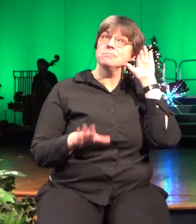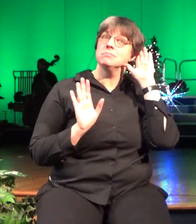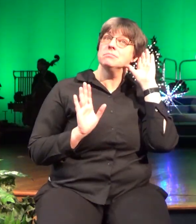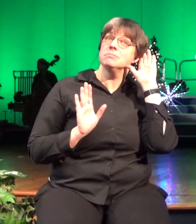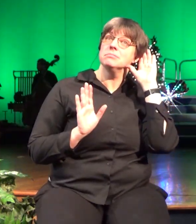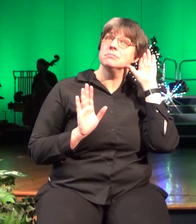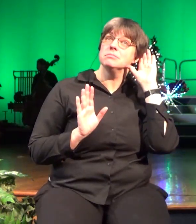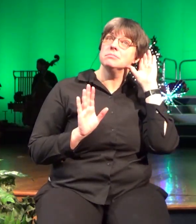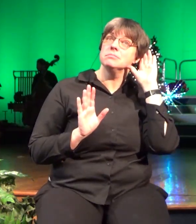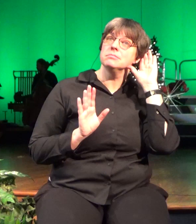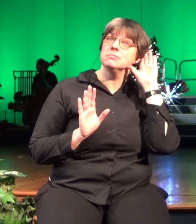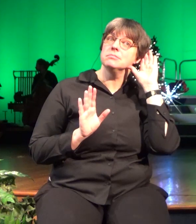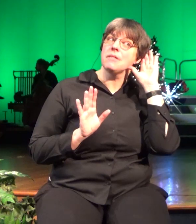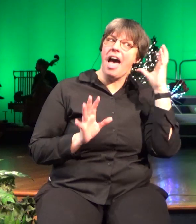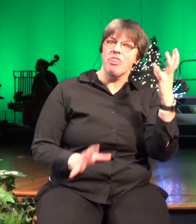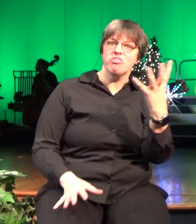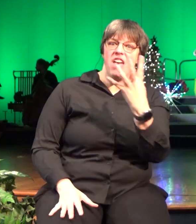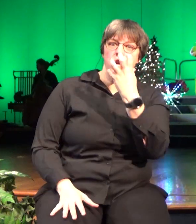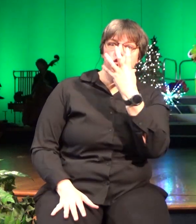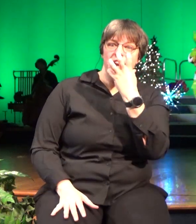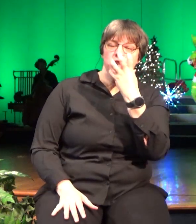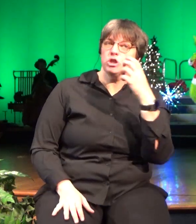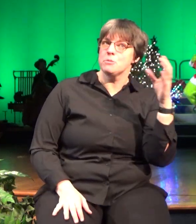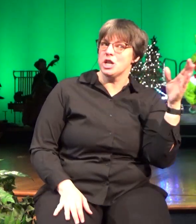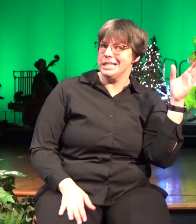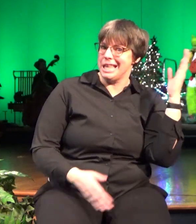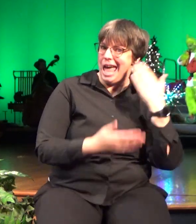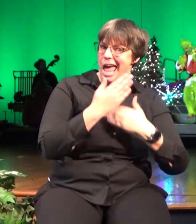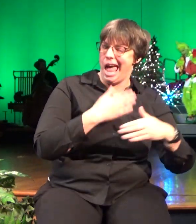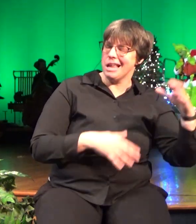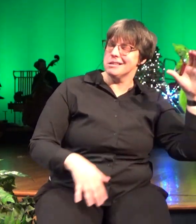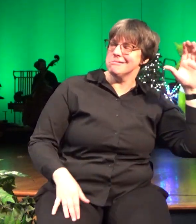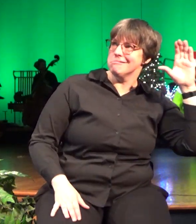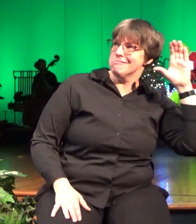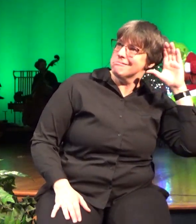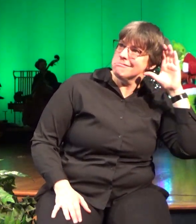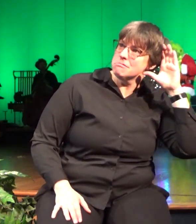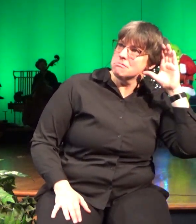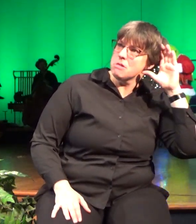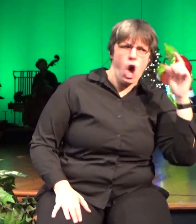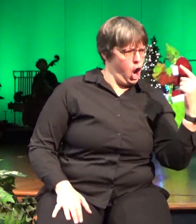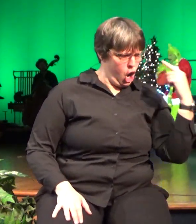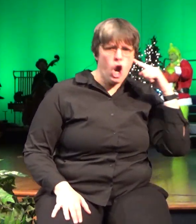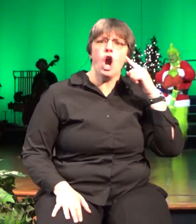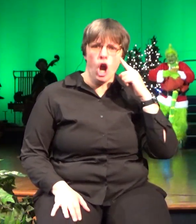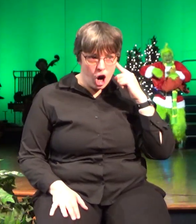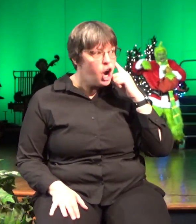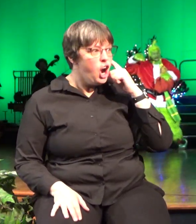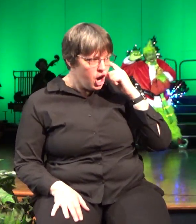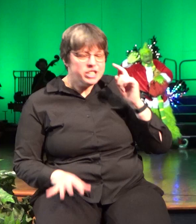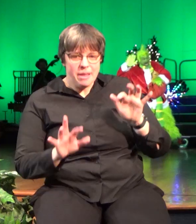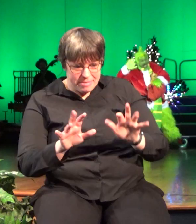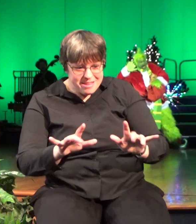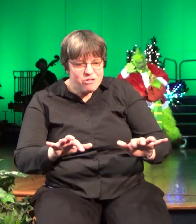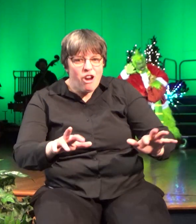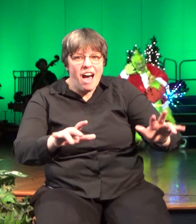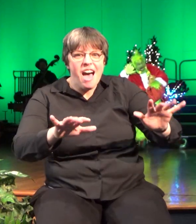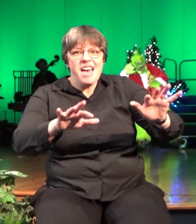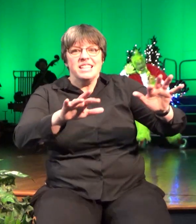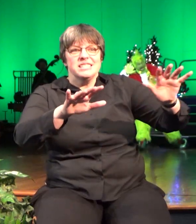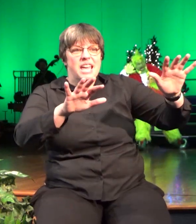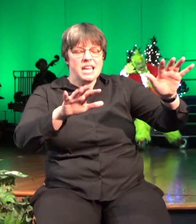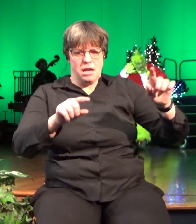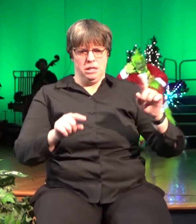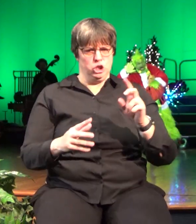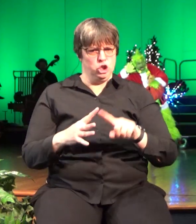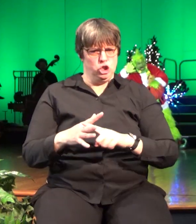paused, and the Grinch put his hand to his ear. And he did hear a sound rising over the snow. It started